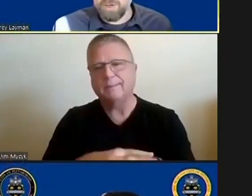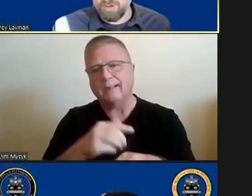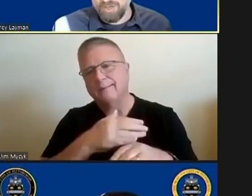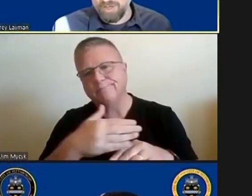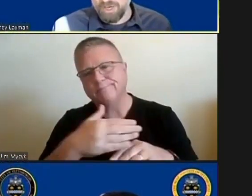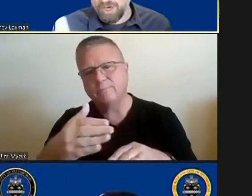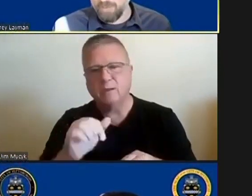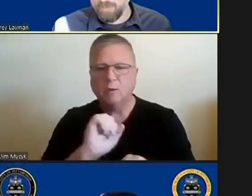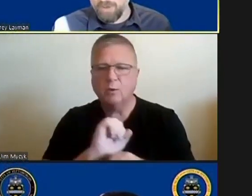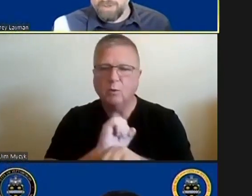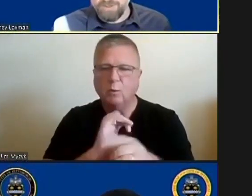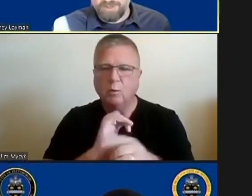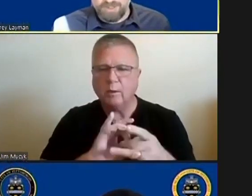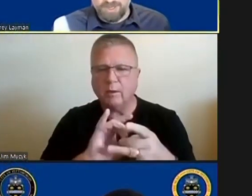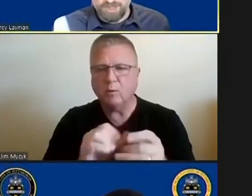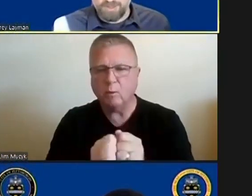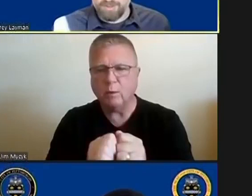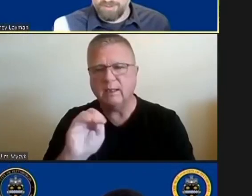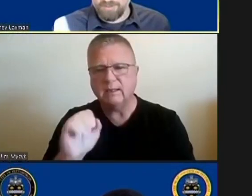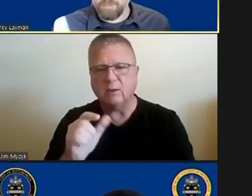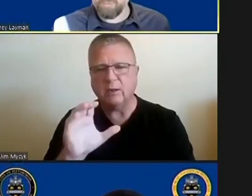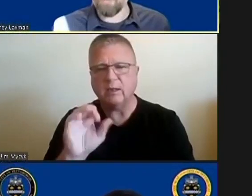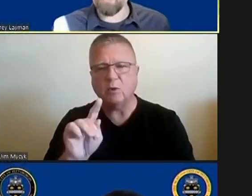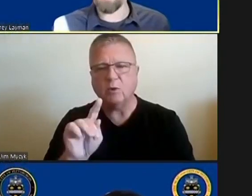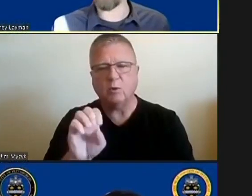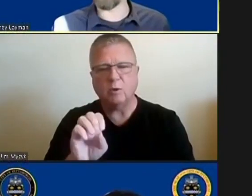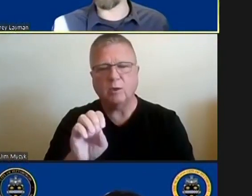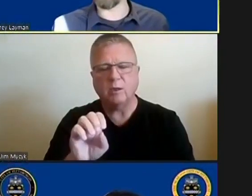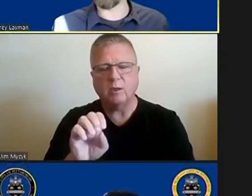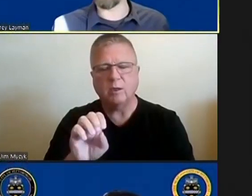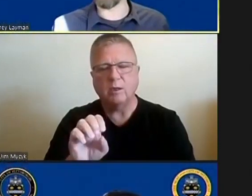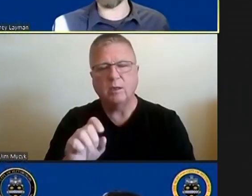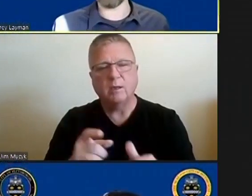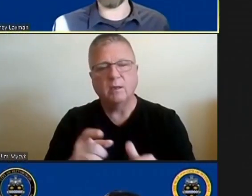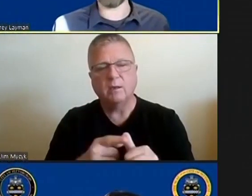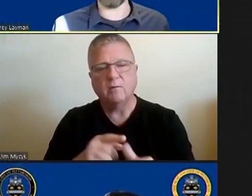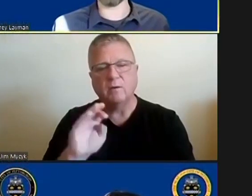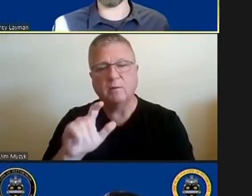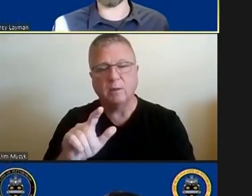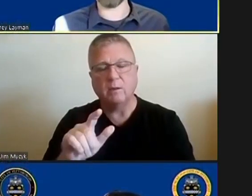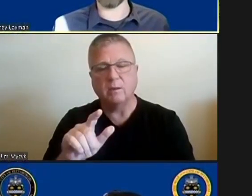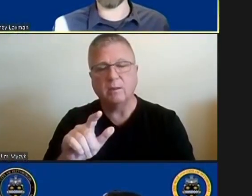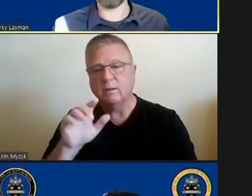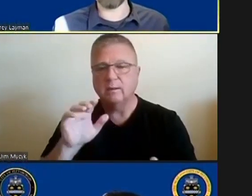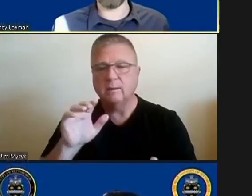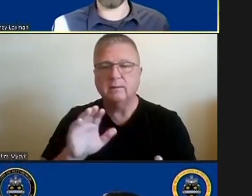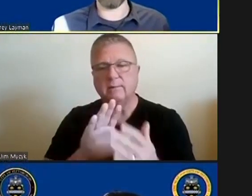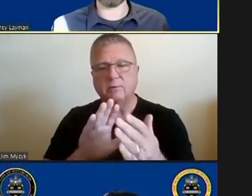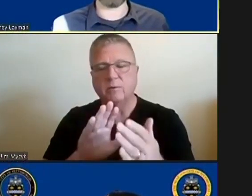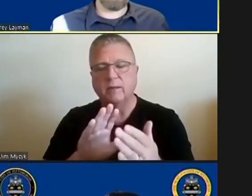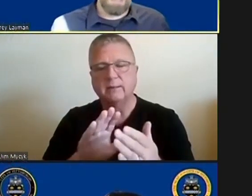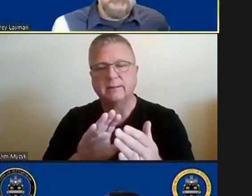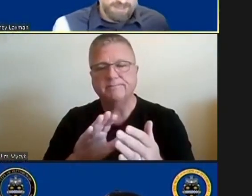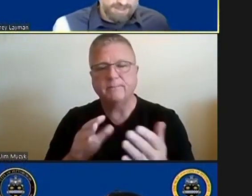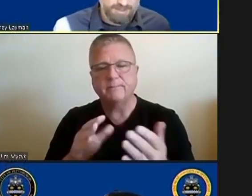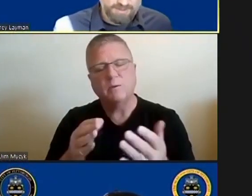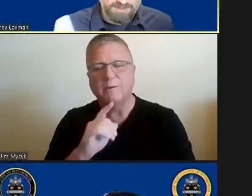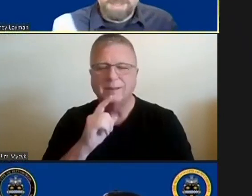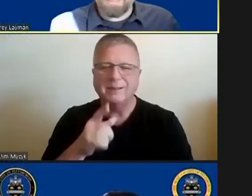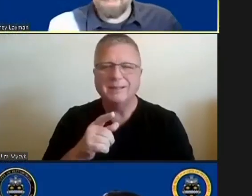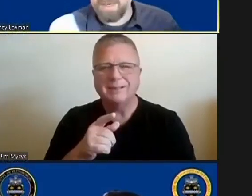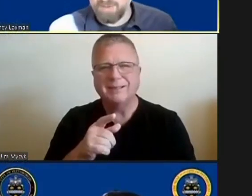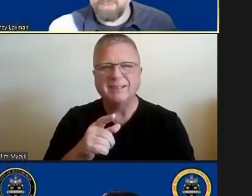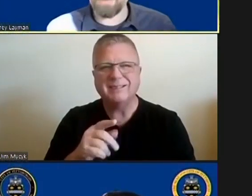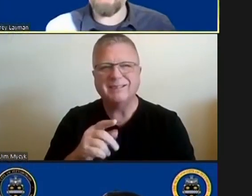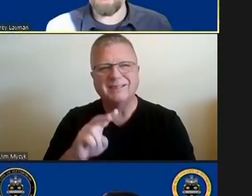code. The first bill is addressing, is actually the